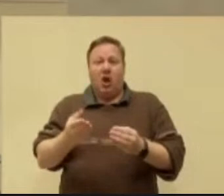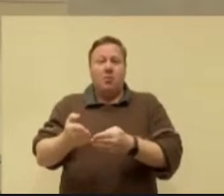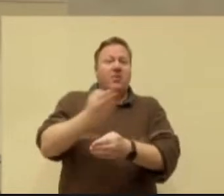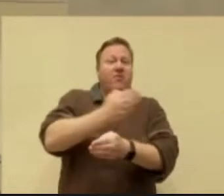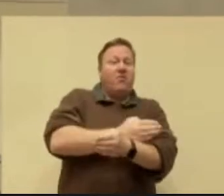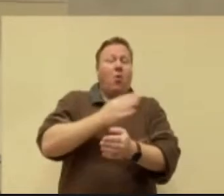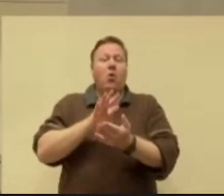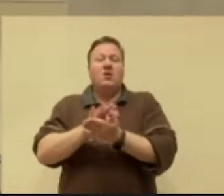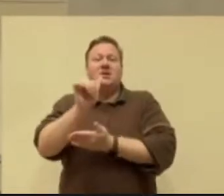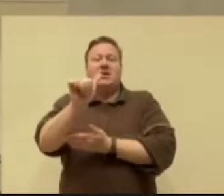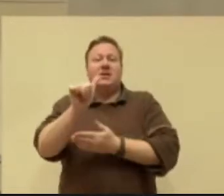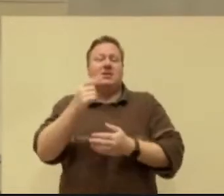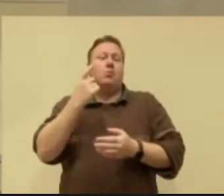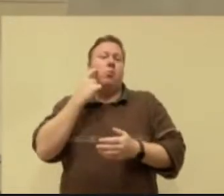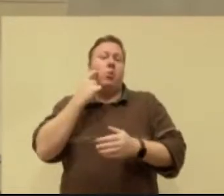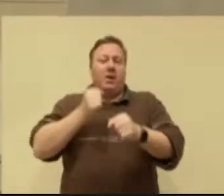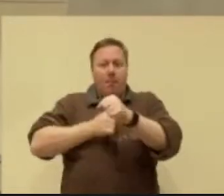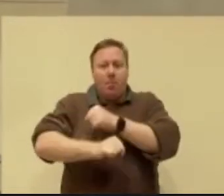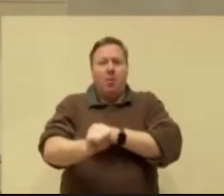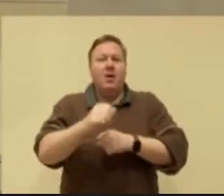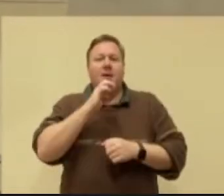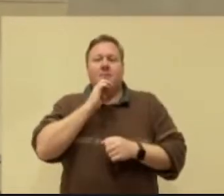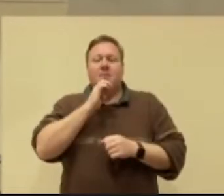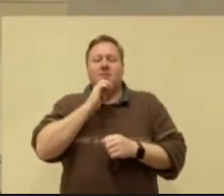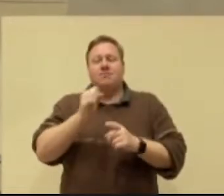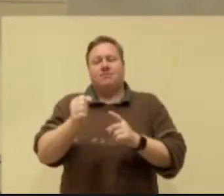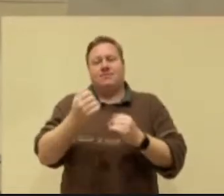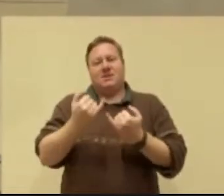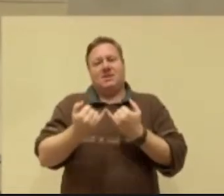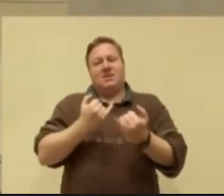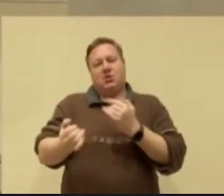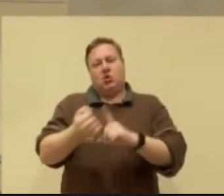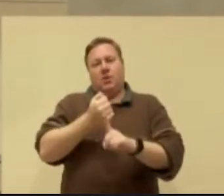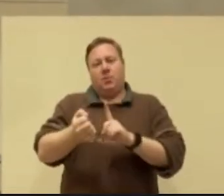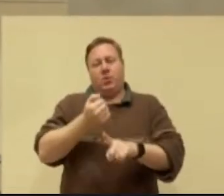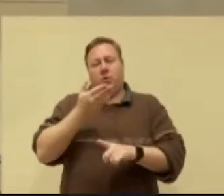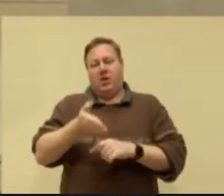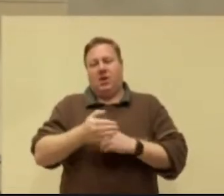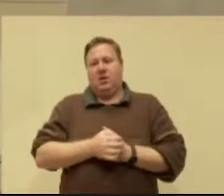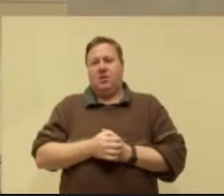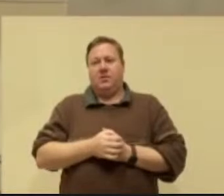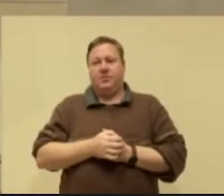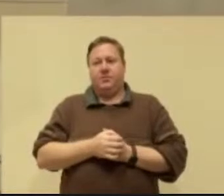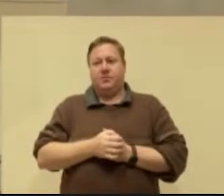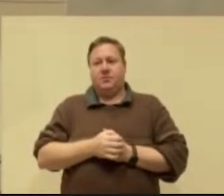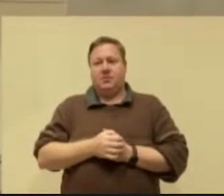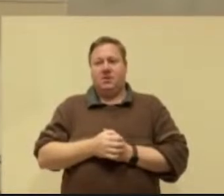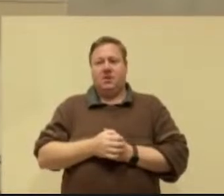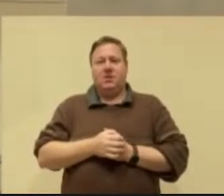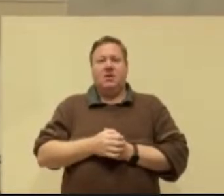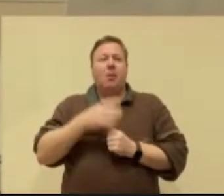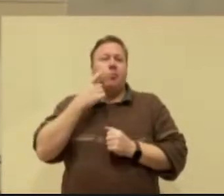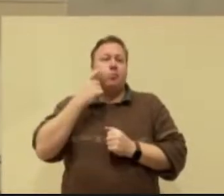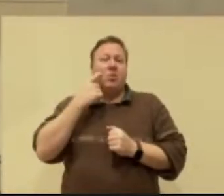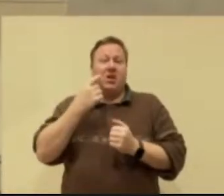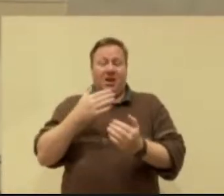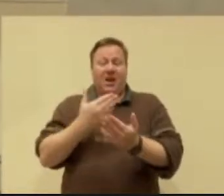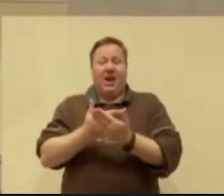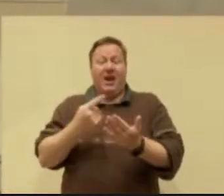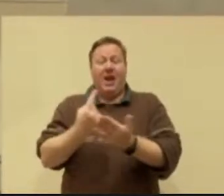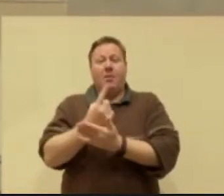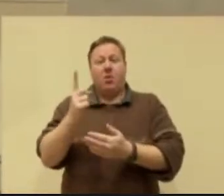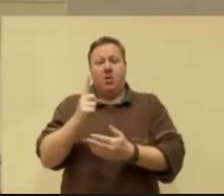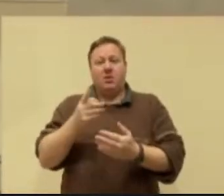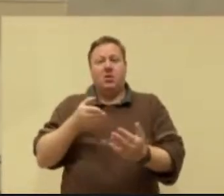any unintended pregnancy amongst lena's consequences may result in interrupted schooling and resultant